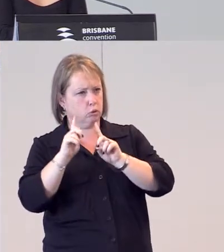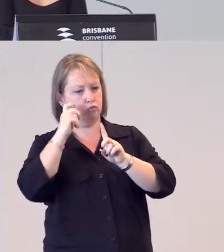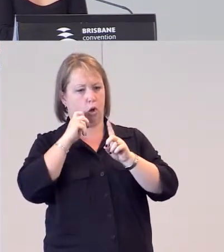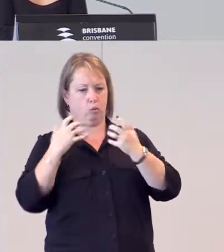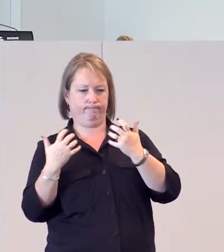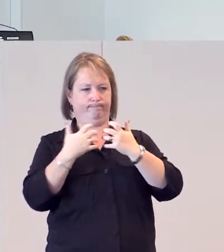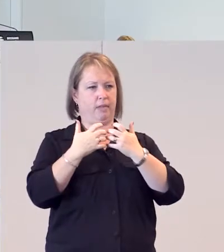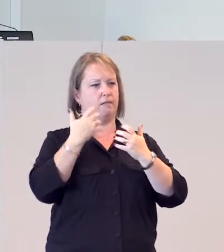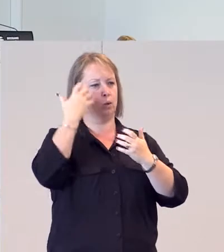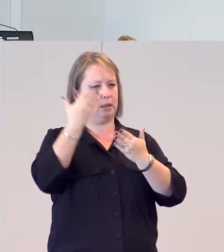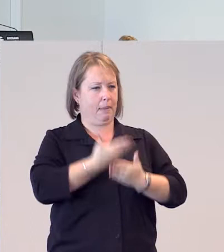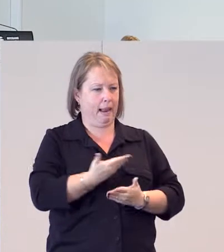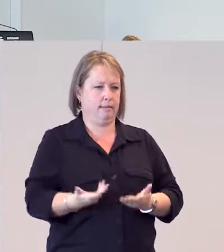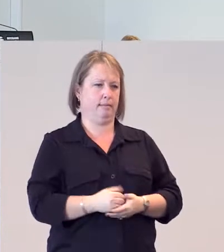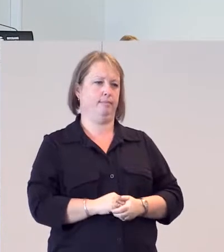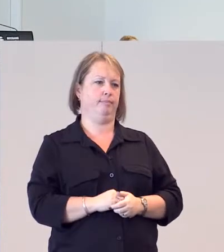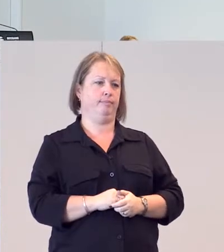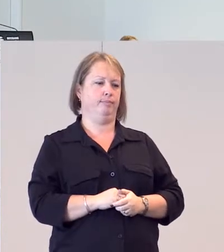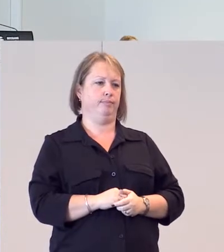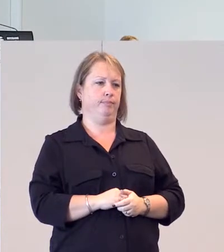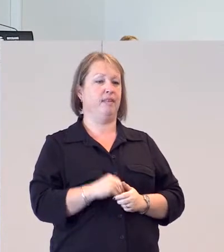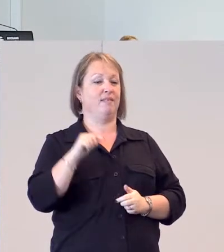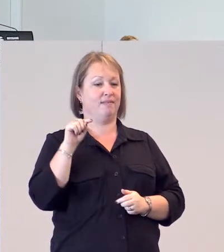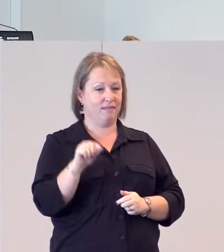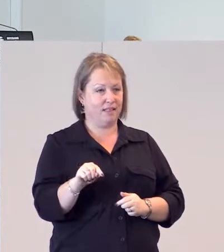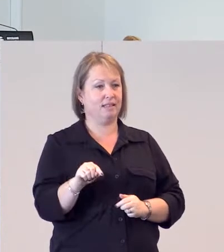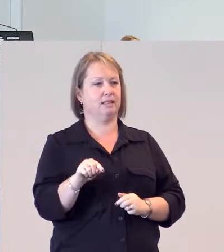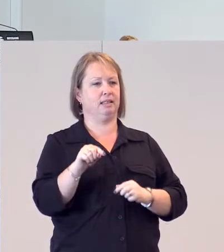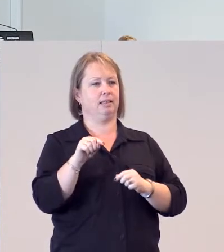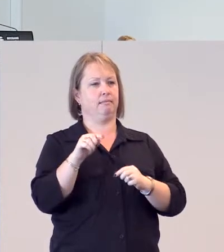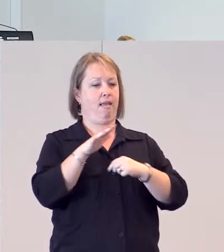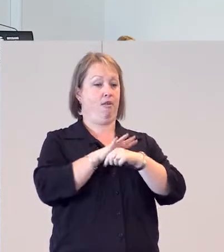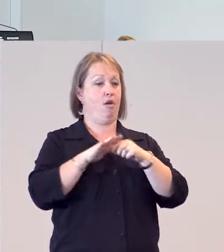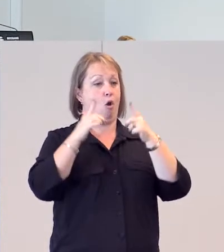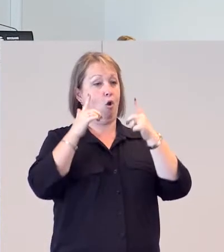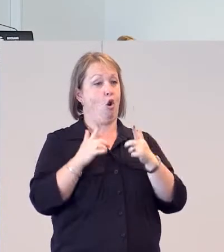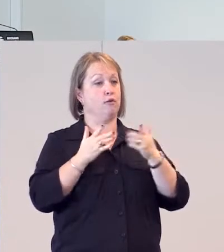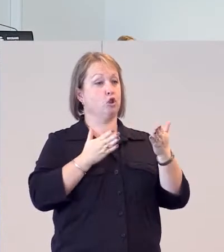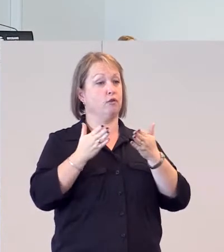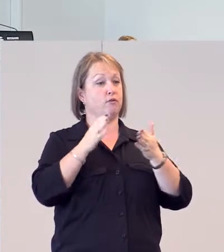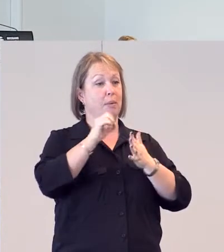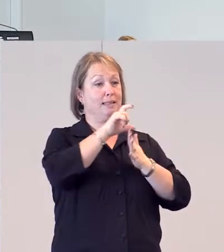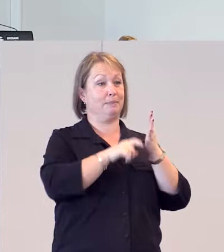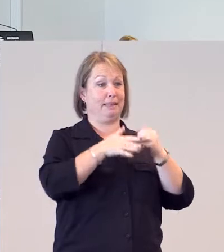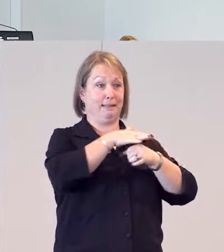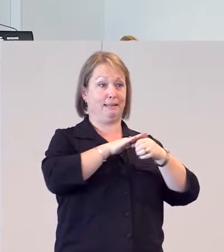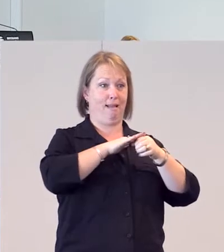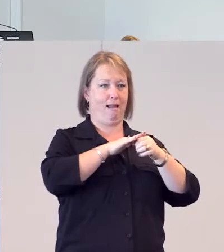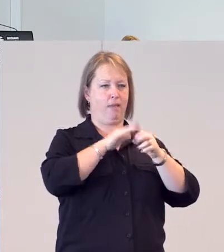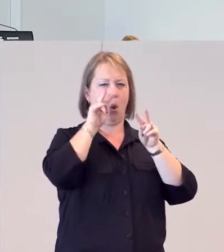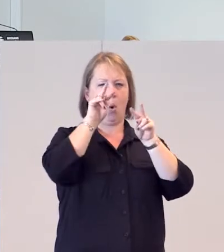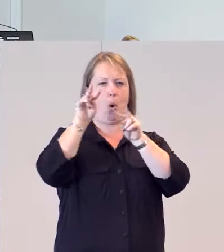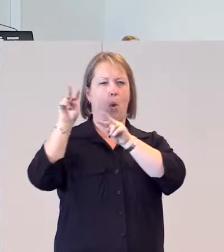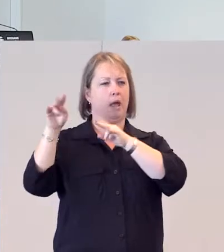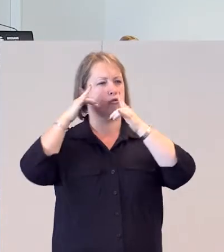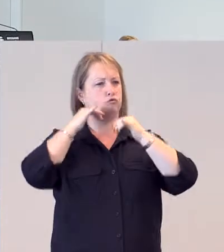demand? And this is where a lot of services from the disability sector are looking to the trial sites, are